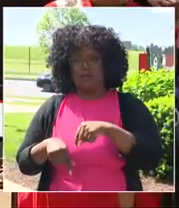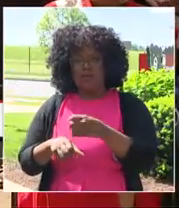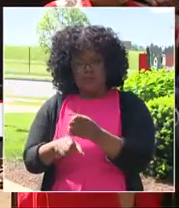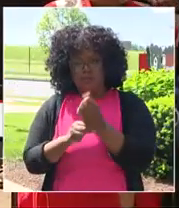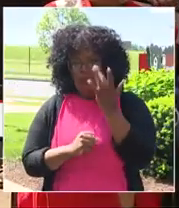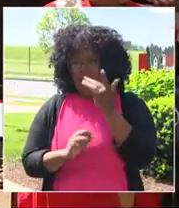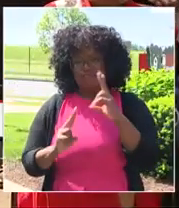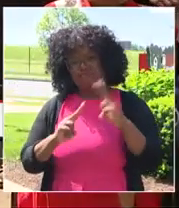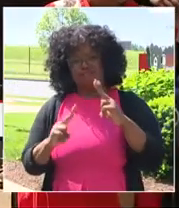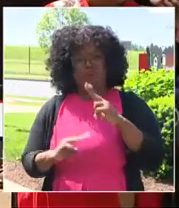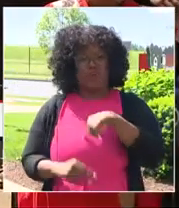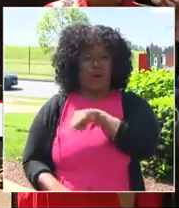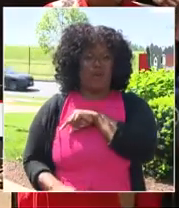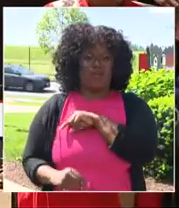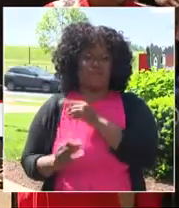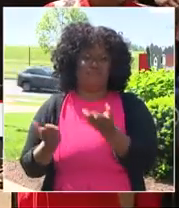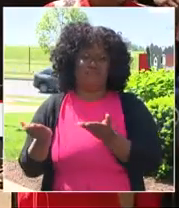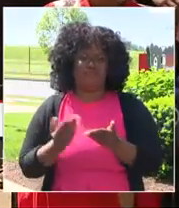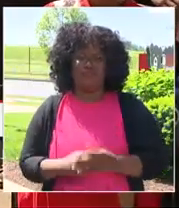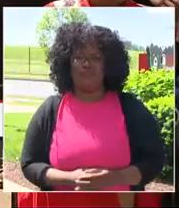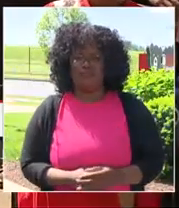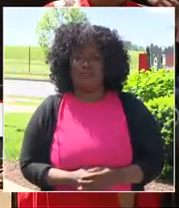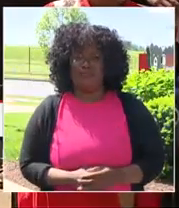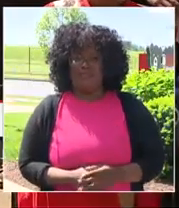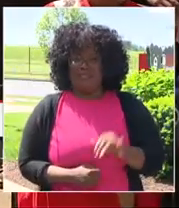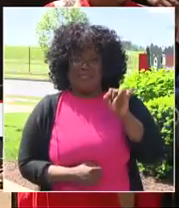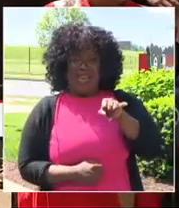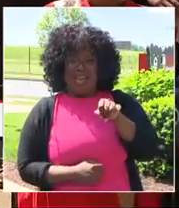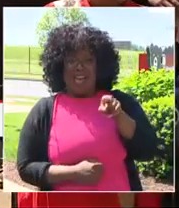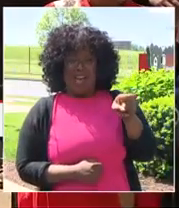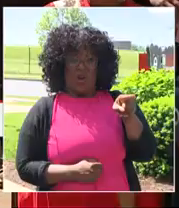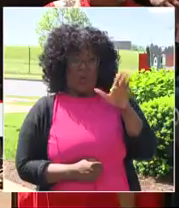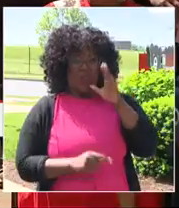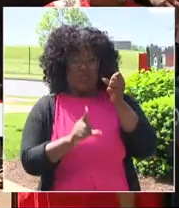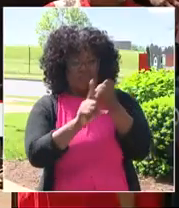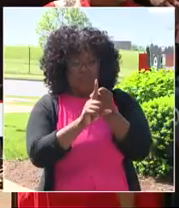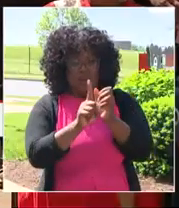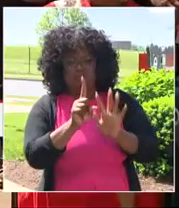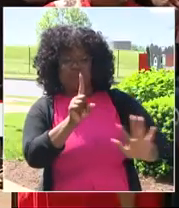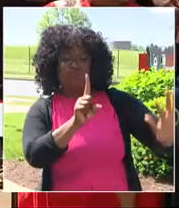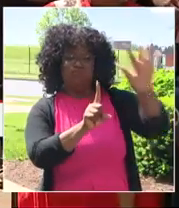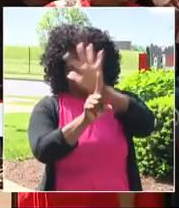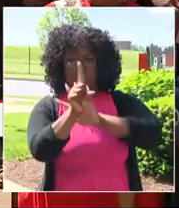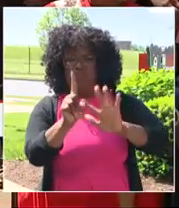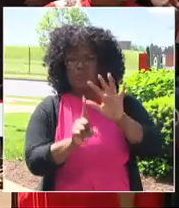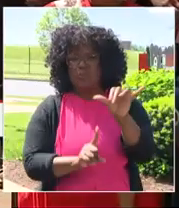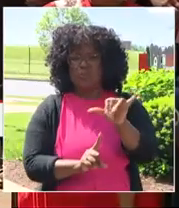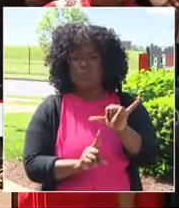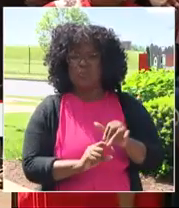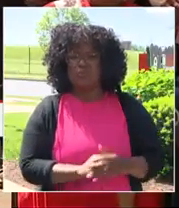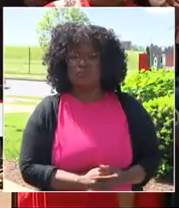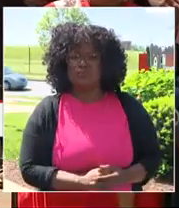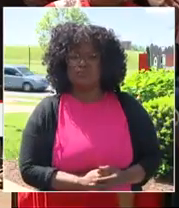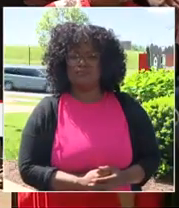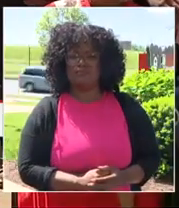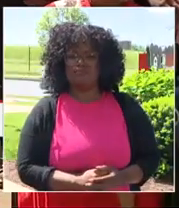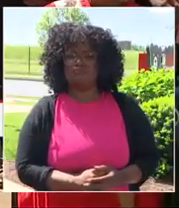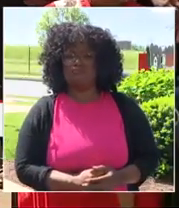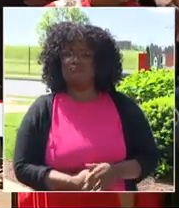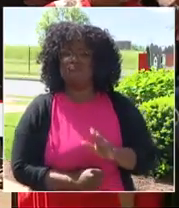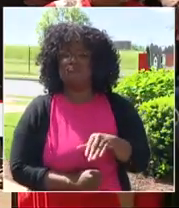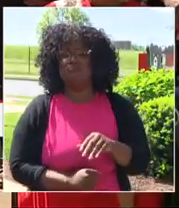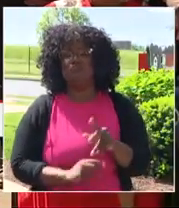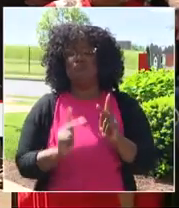of Columbia. It would reverberate through the entire DMV region. There has been a lot of talk these past few months about making